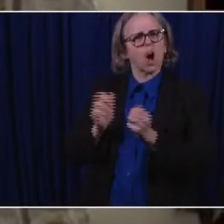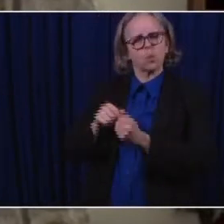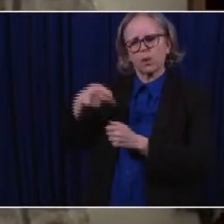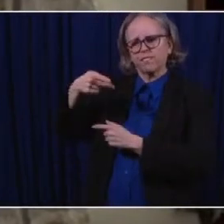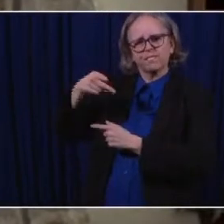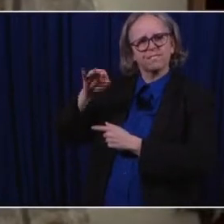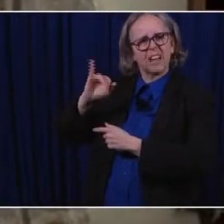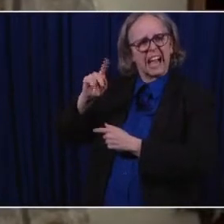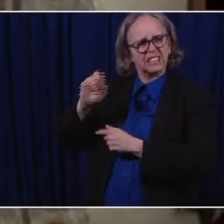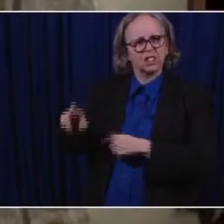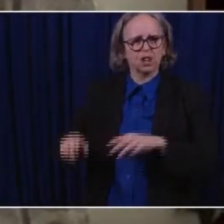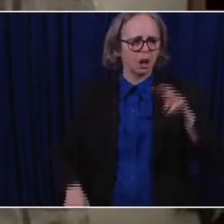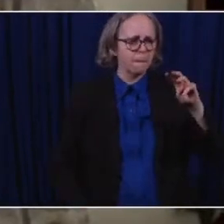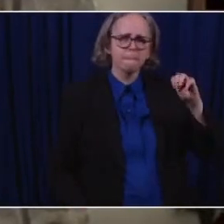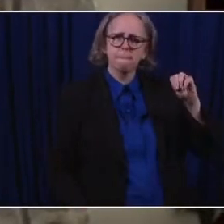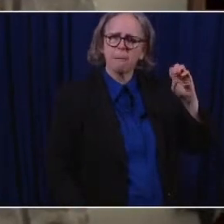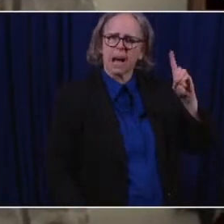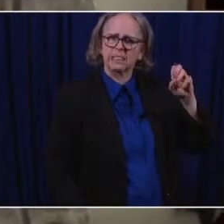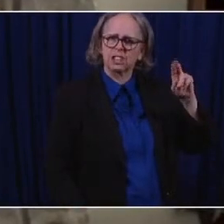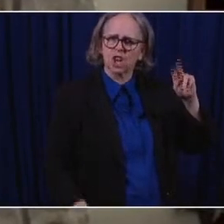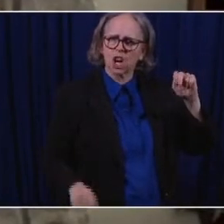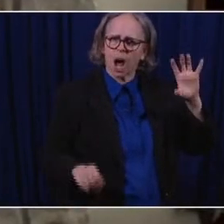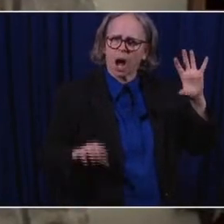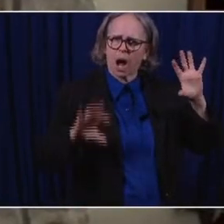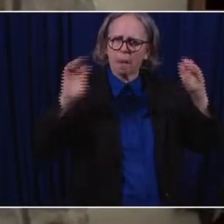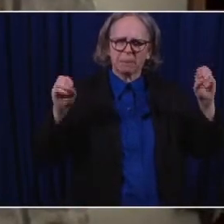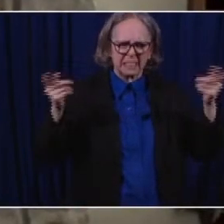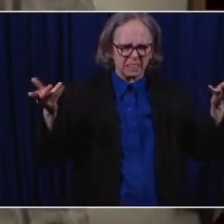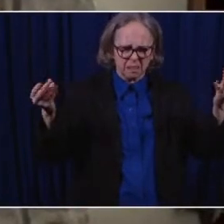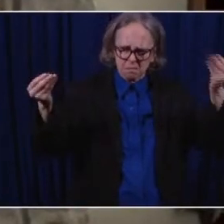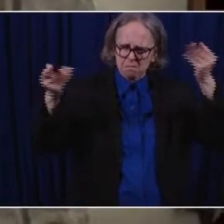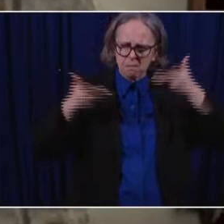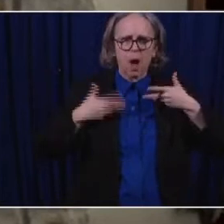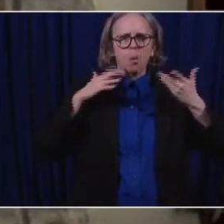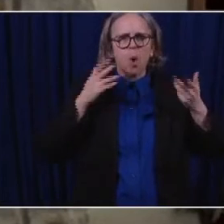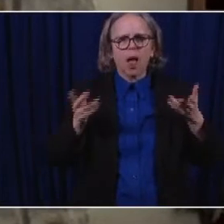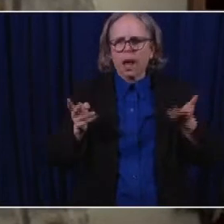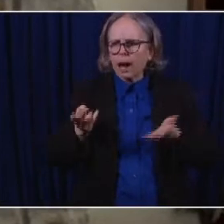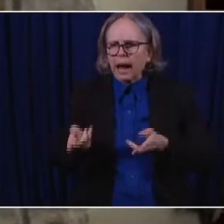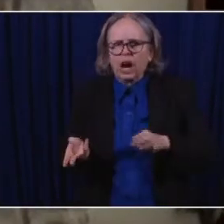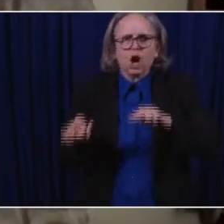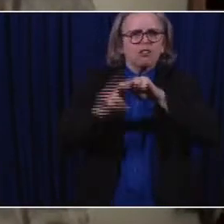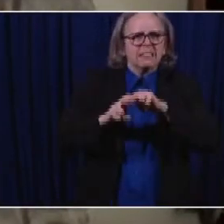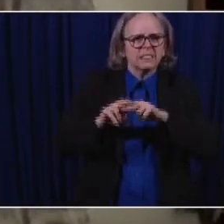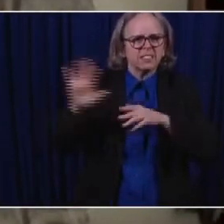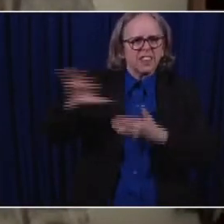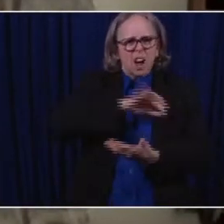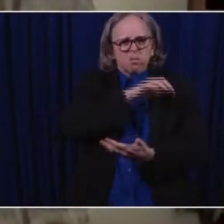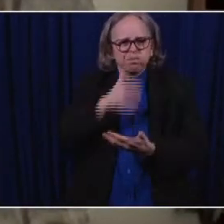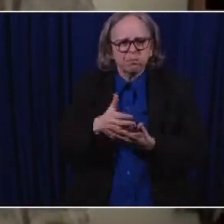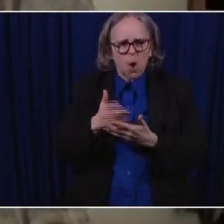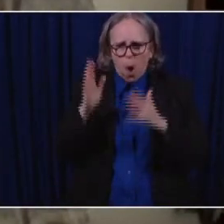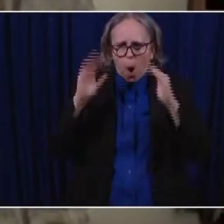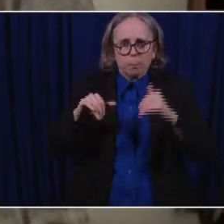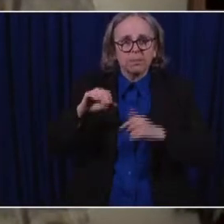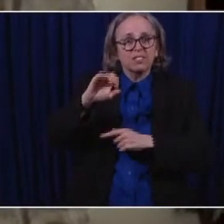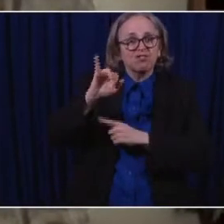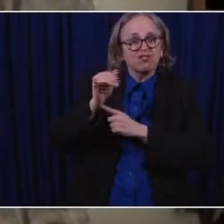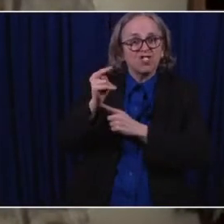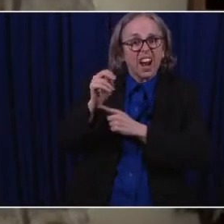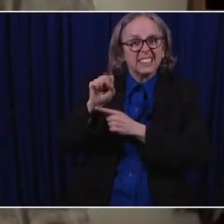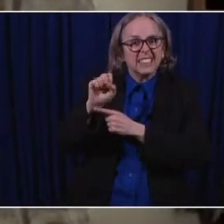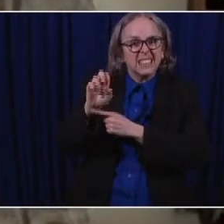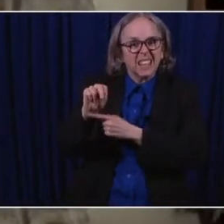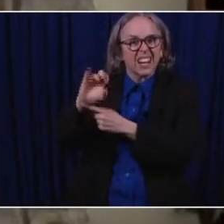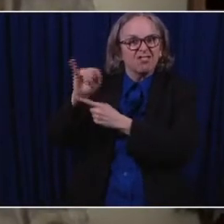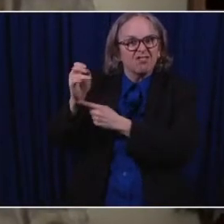coming in. We see good news on the horizon. We hope, at least with Johnson & Johnson coming in. So we hope to move through that quickly, but